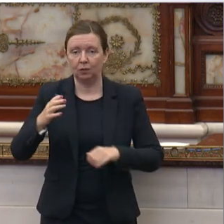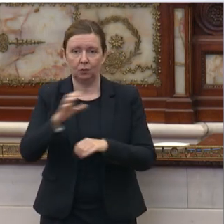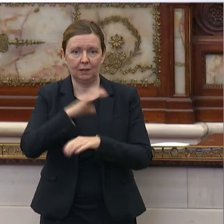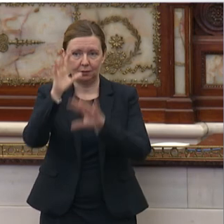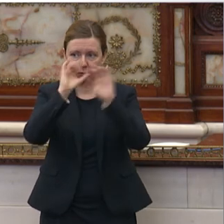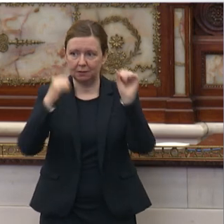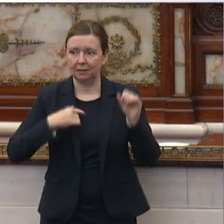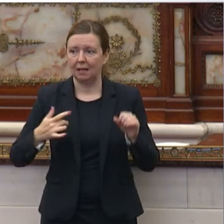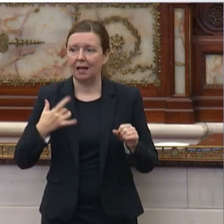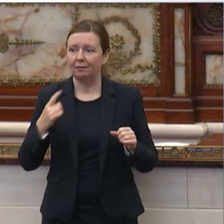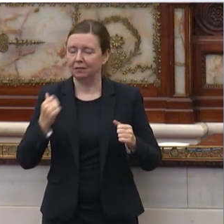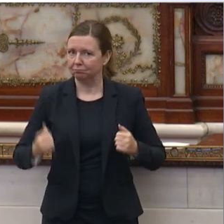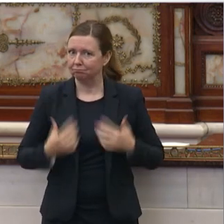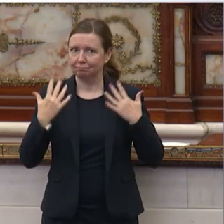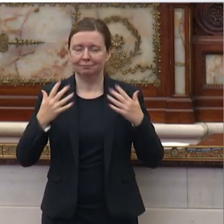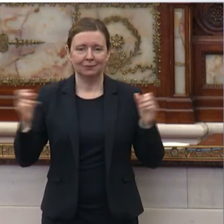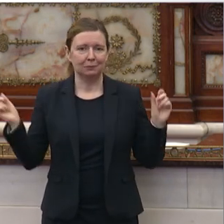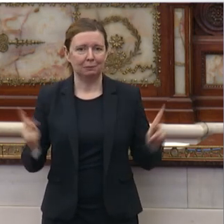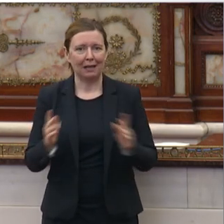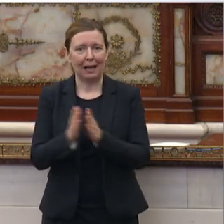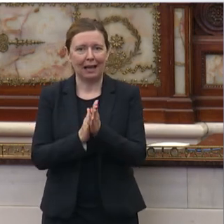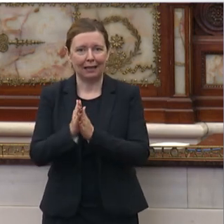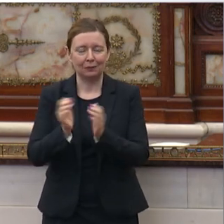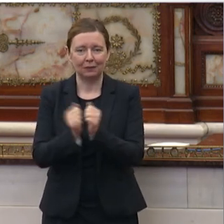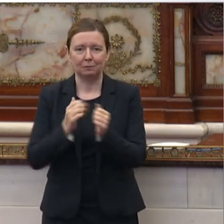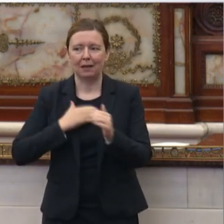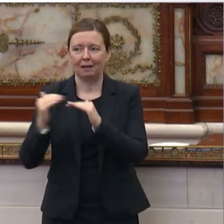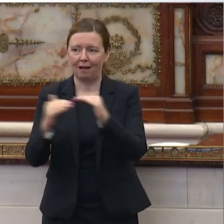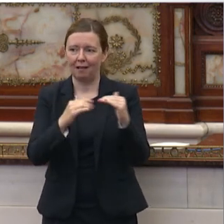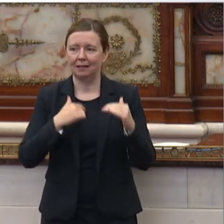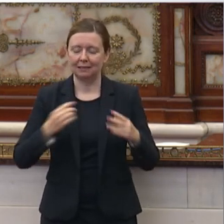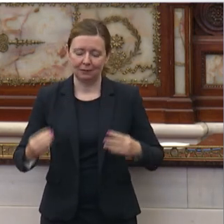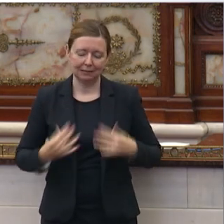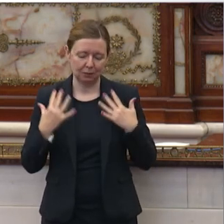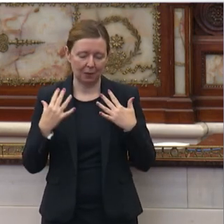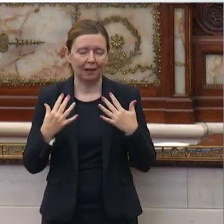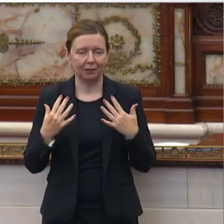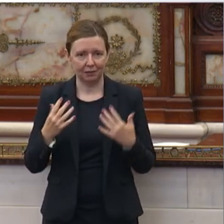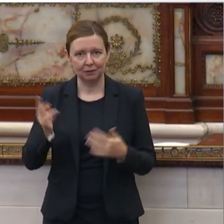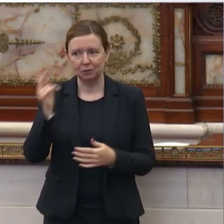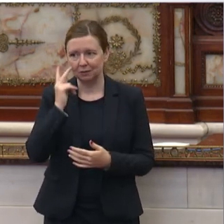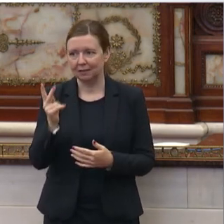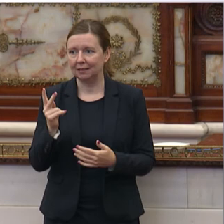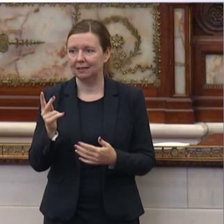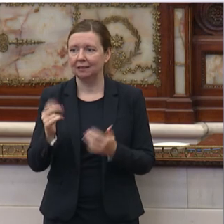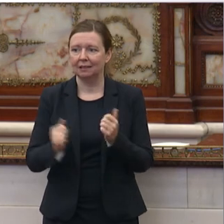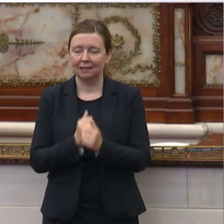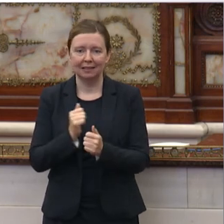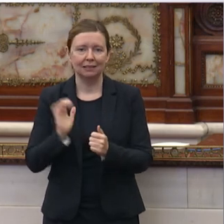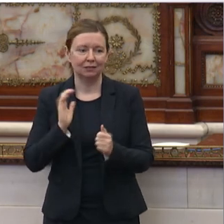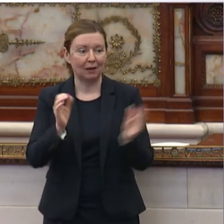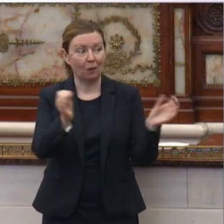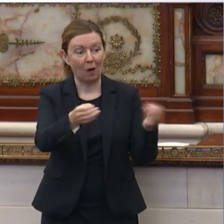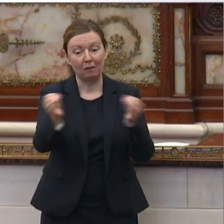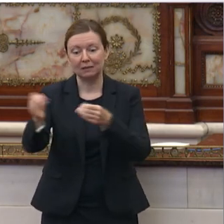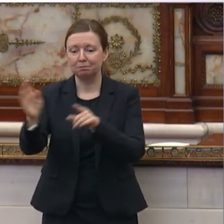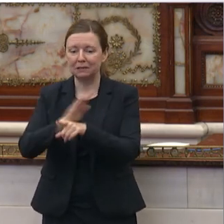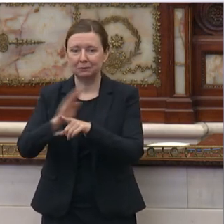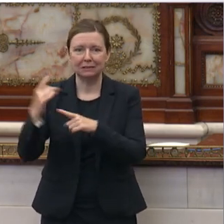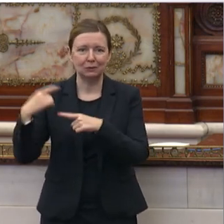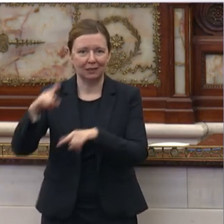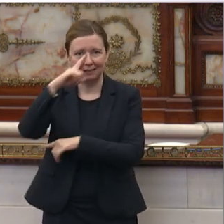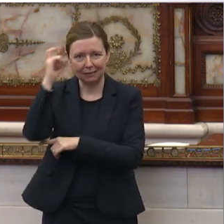feel really energized to be back in session with my colleagues, and I was inspired to see each of our offices busy over the